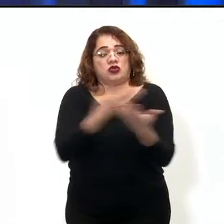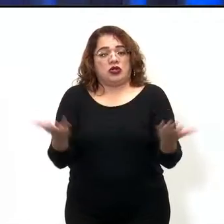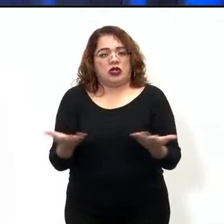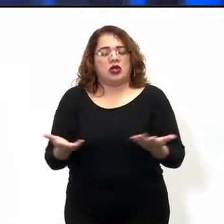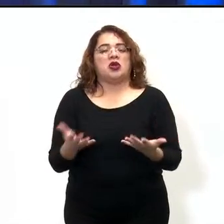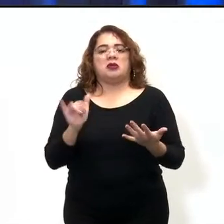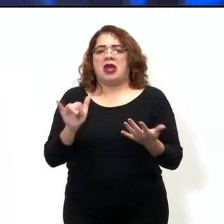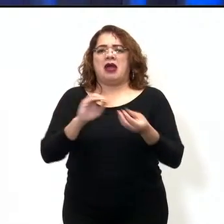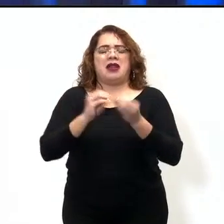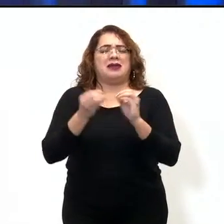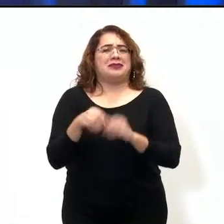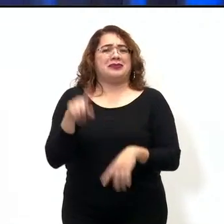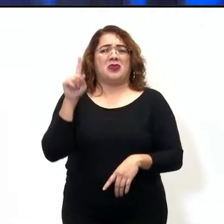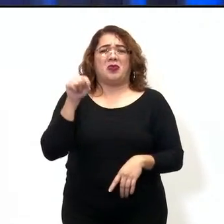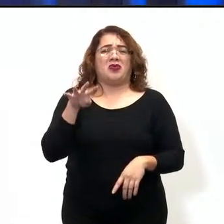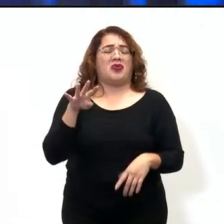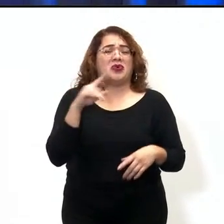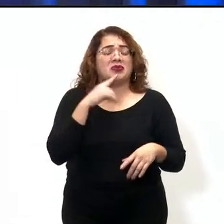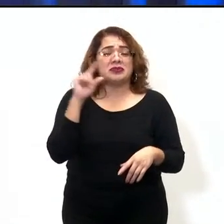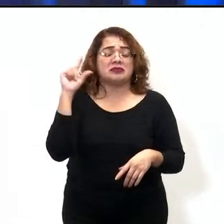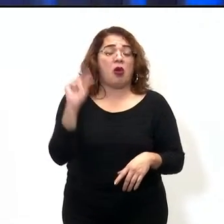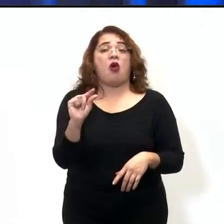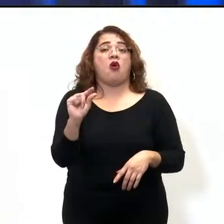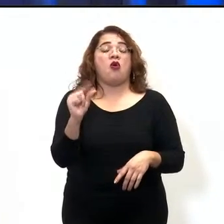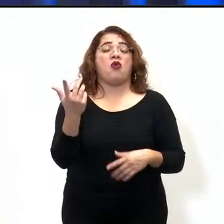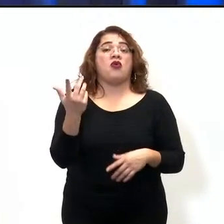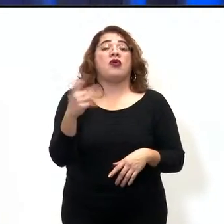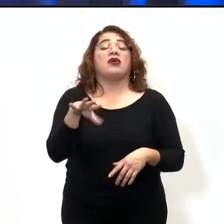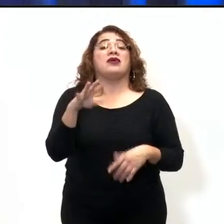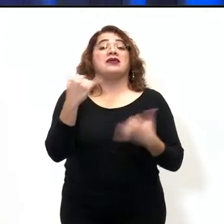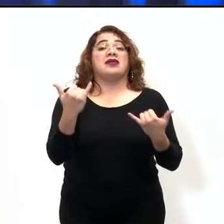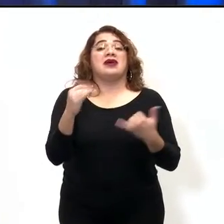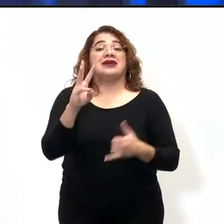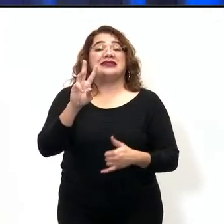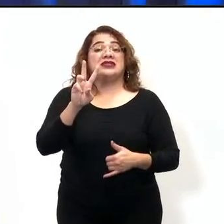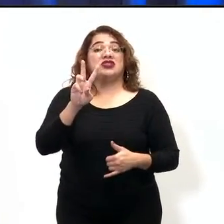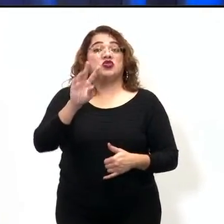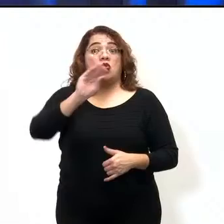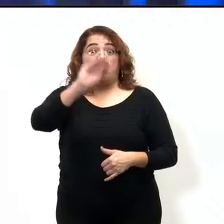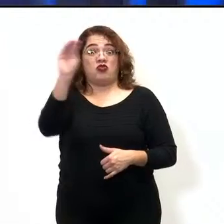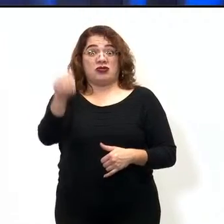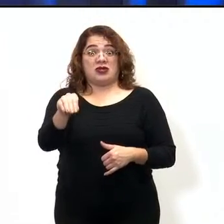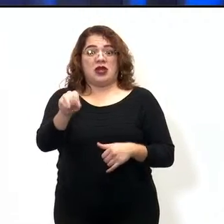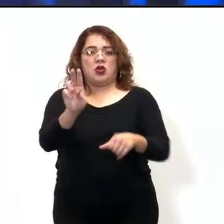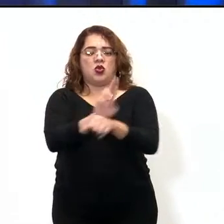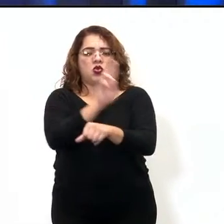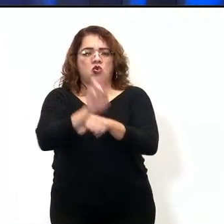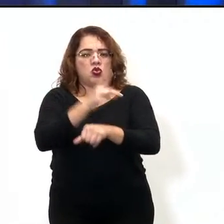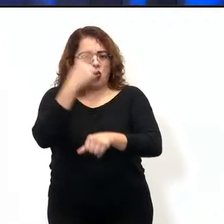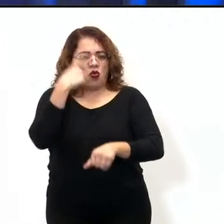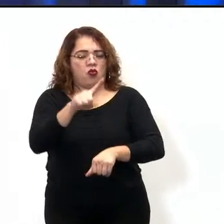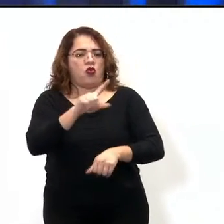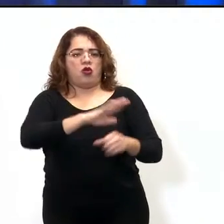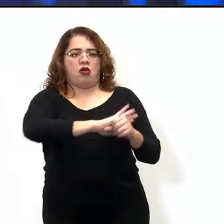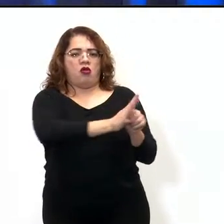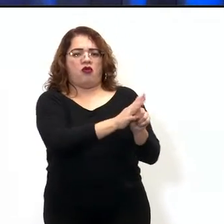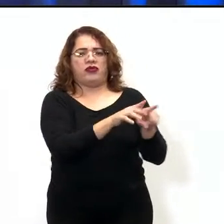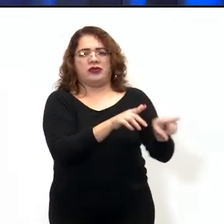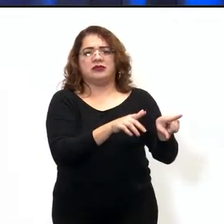And of all of our ICU beds that we have, about 62% of them are COVID related. And please don't